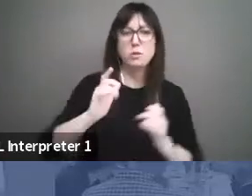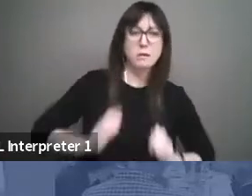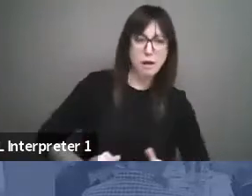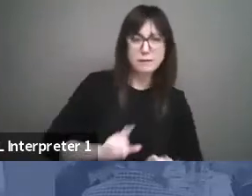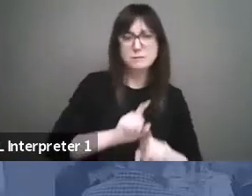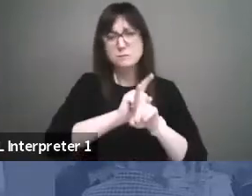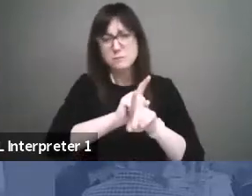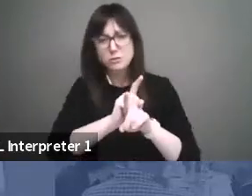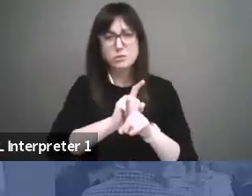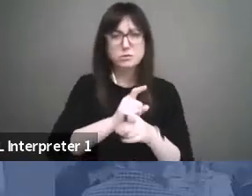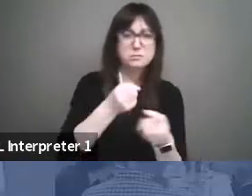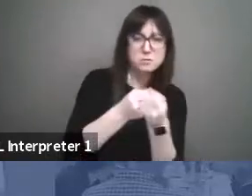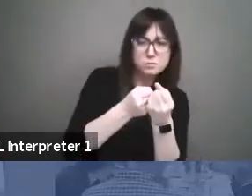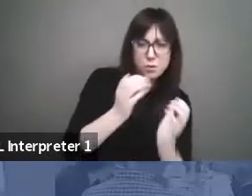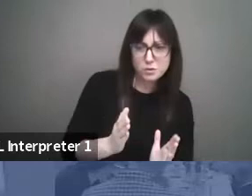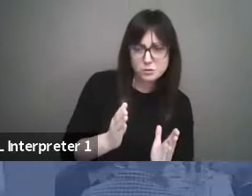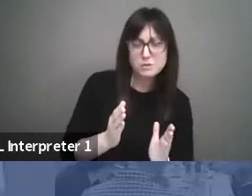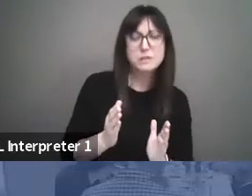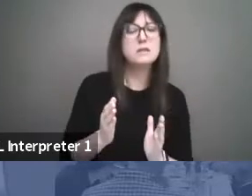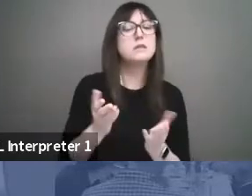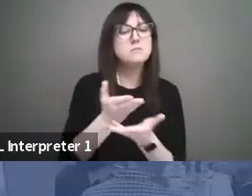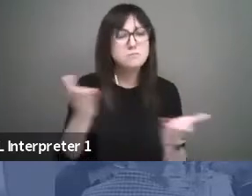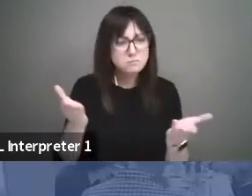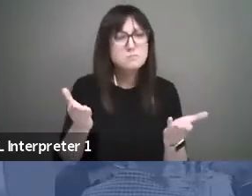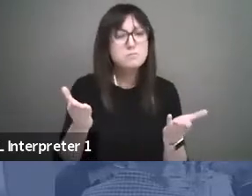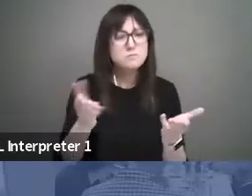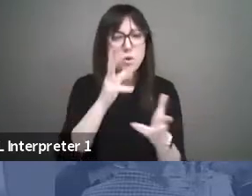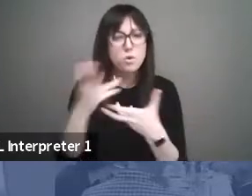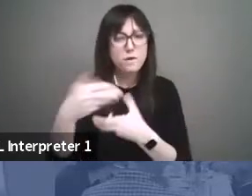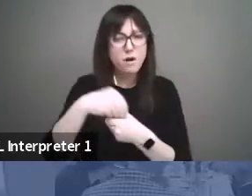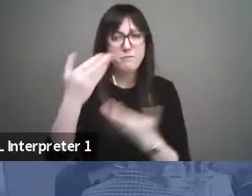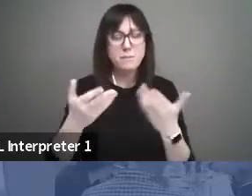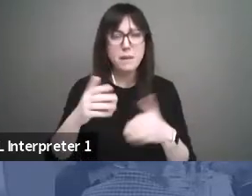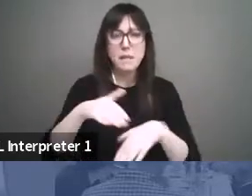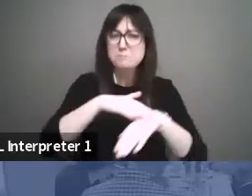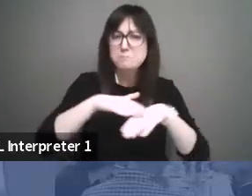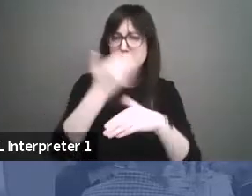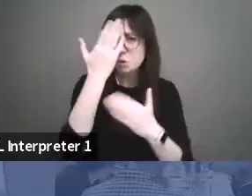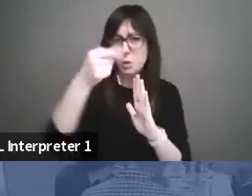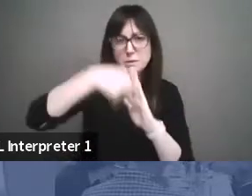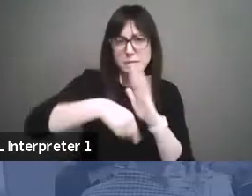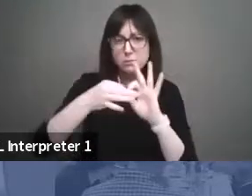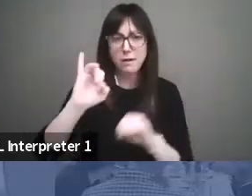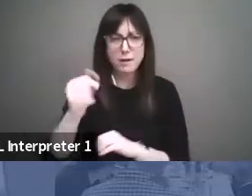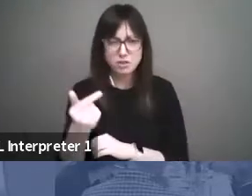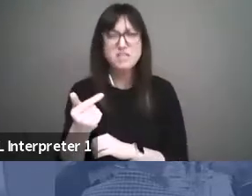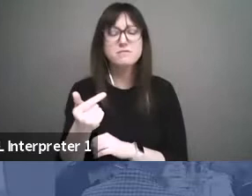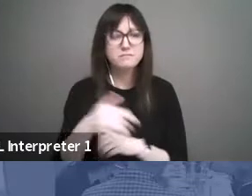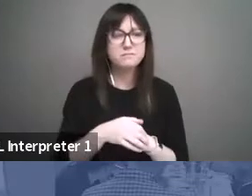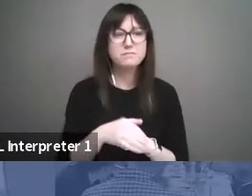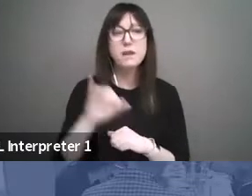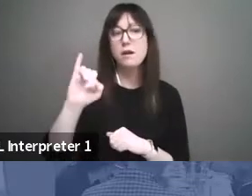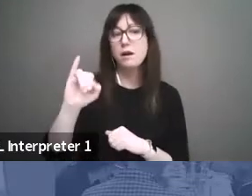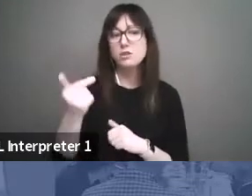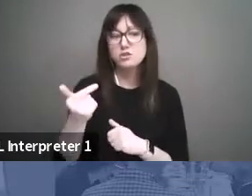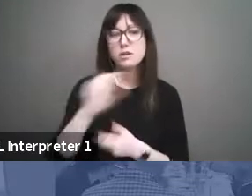partners, and supporters, and those of you on the call today who might not know too much about us, so I'll be quick.